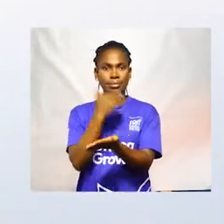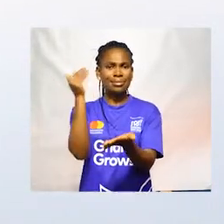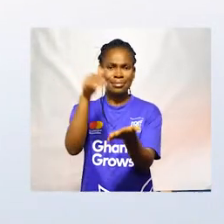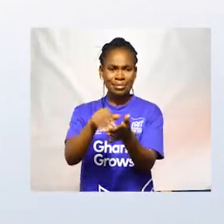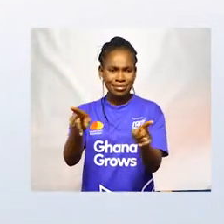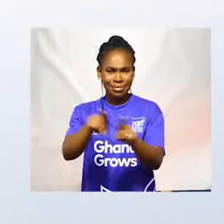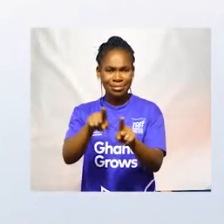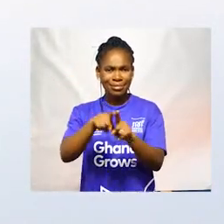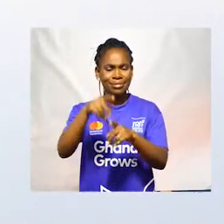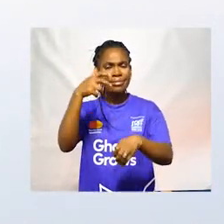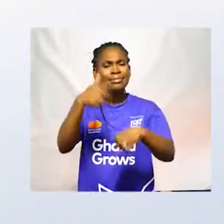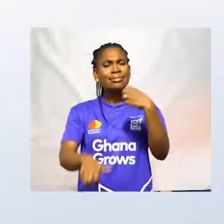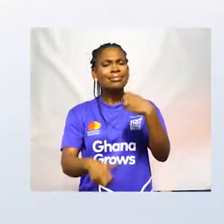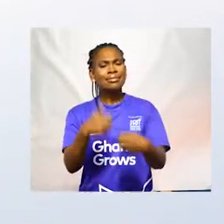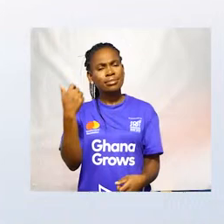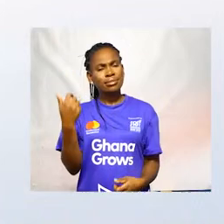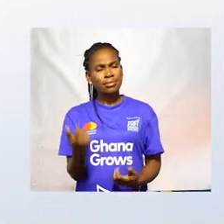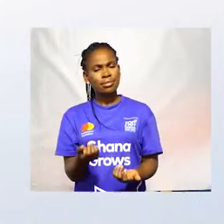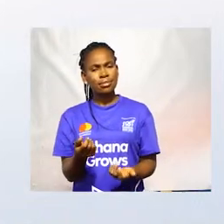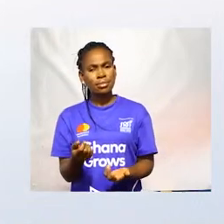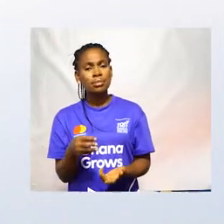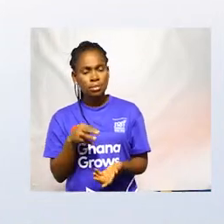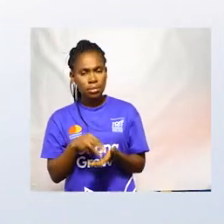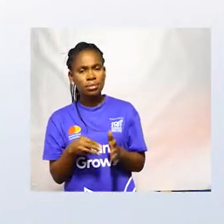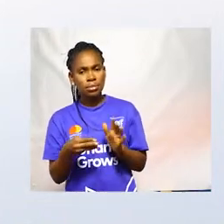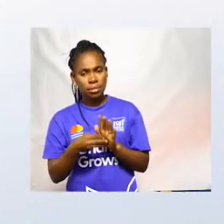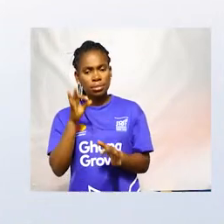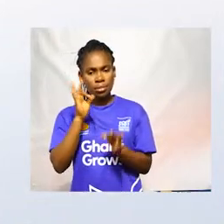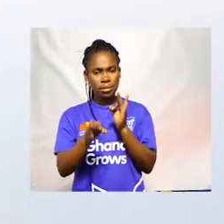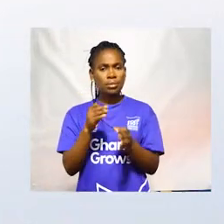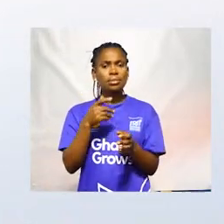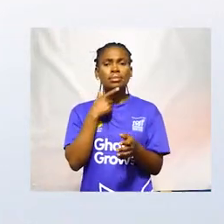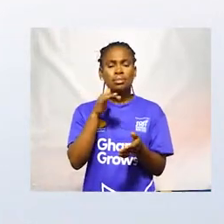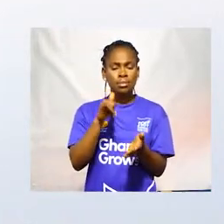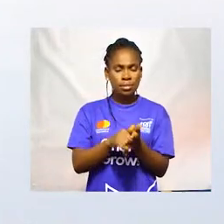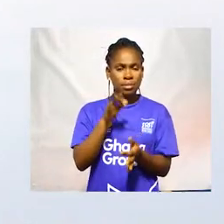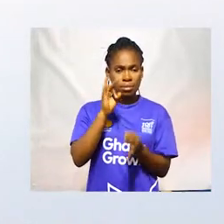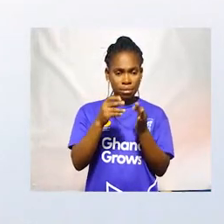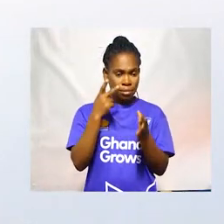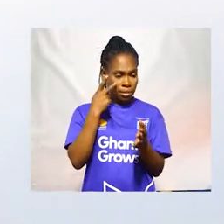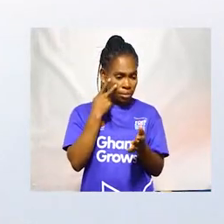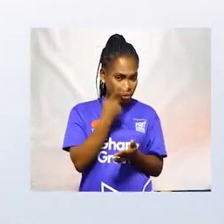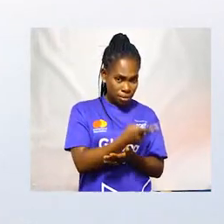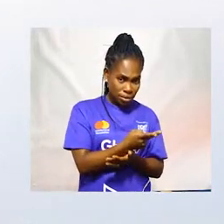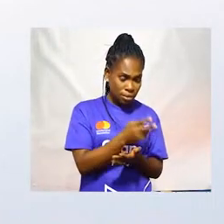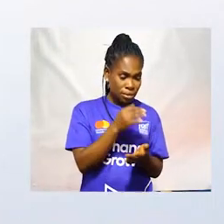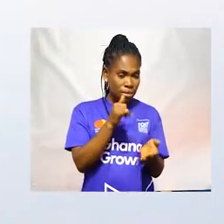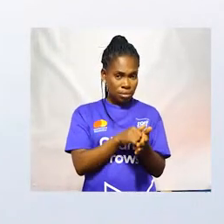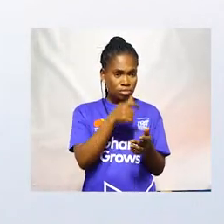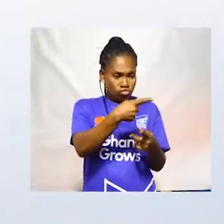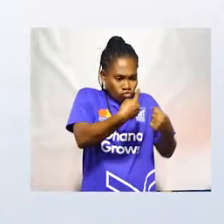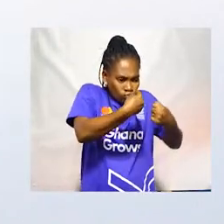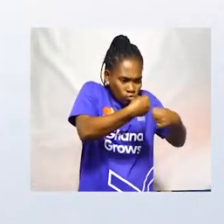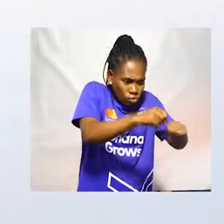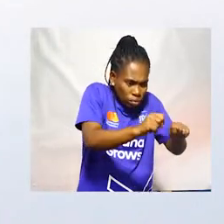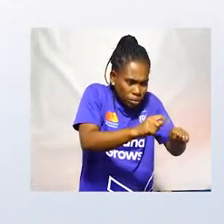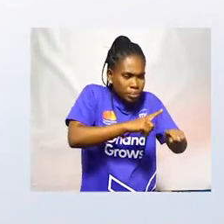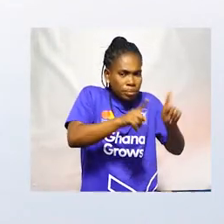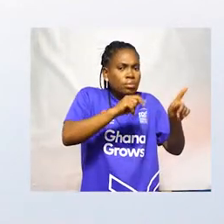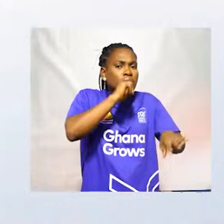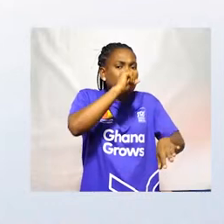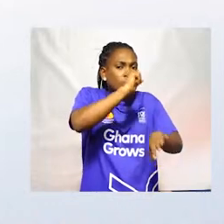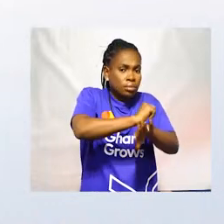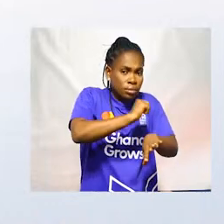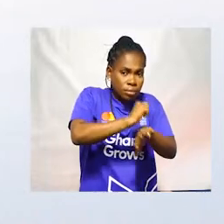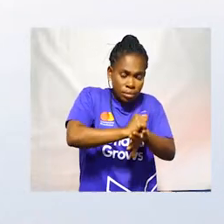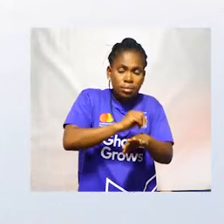that I have done, I've made some progress. Even if it is not working, at least I took your counsel